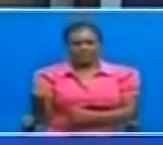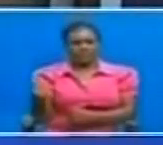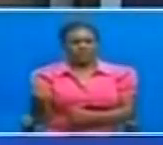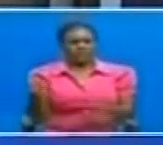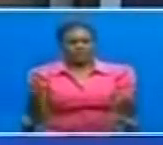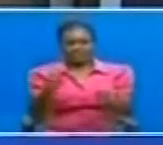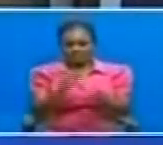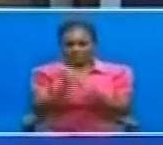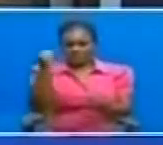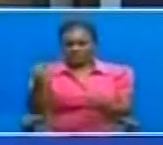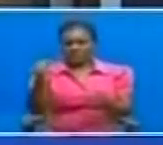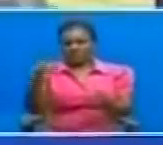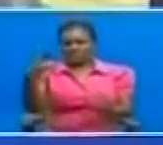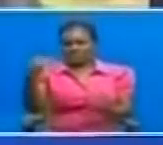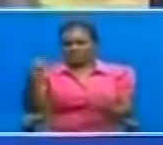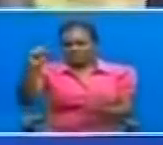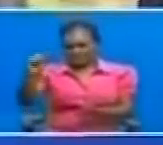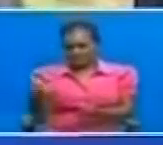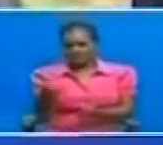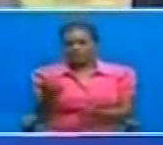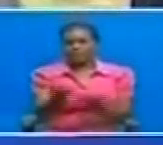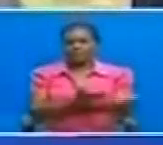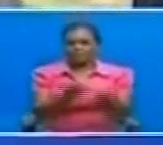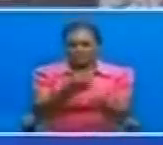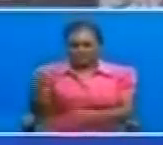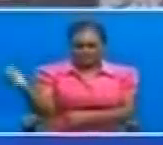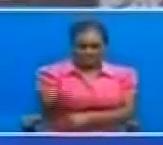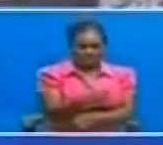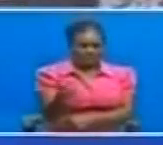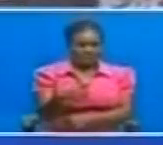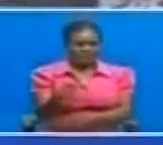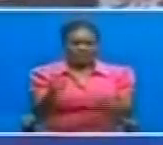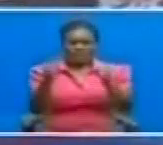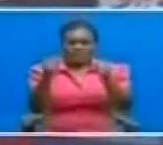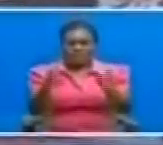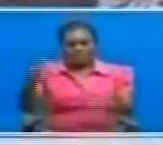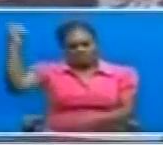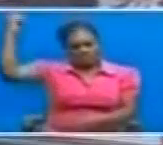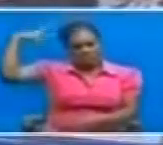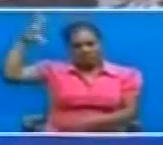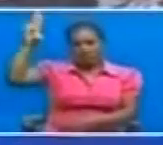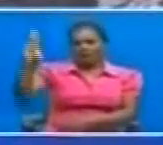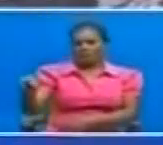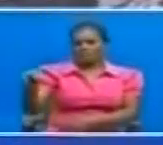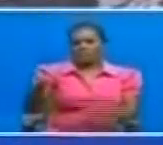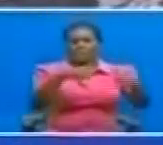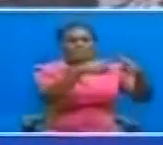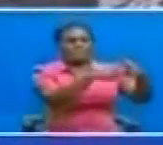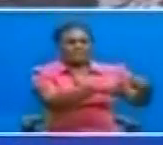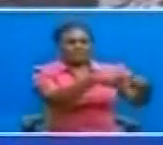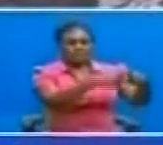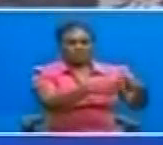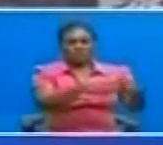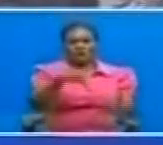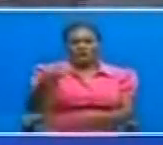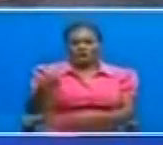loses between 15 to 20,000 shillings worth of business every month. If the power is off also, and the machine is turned